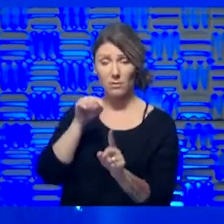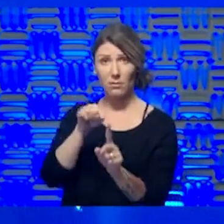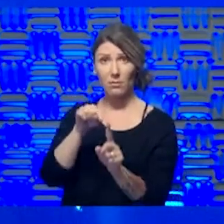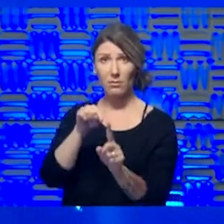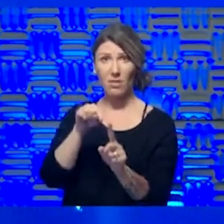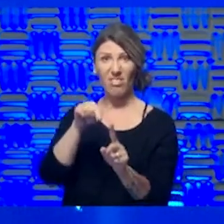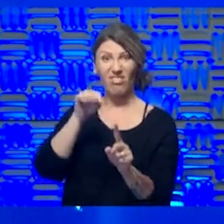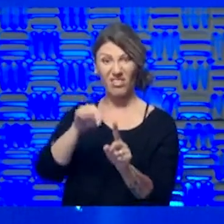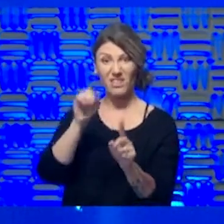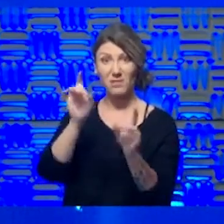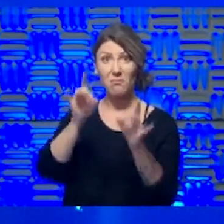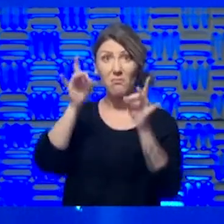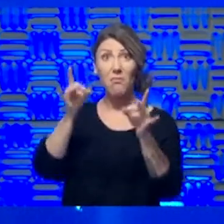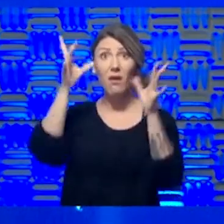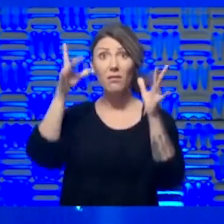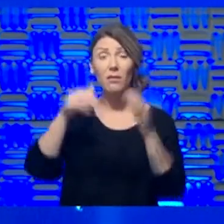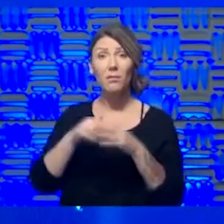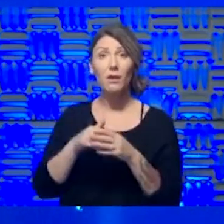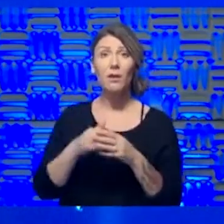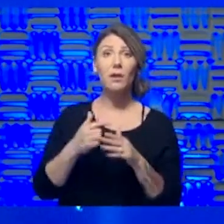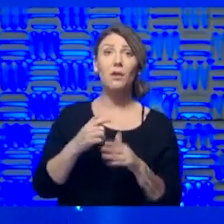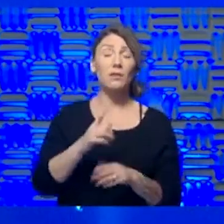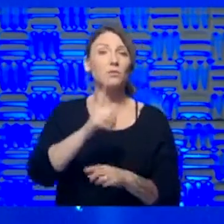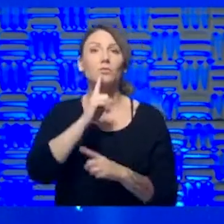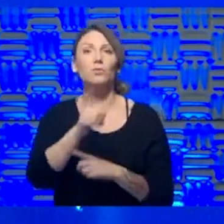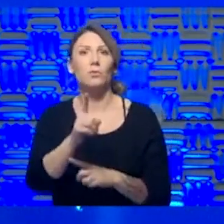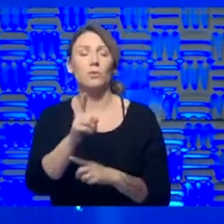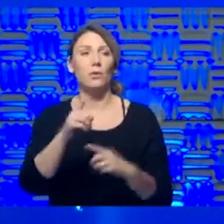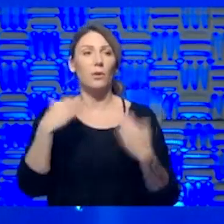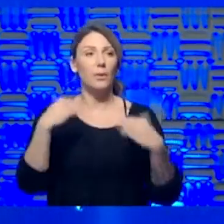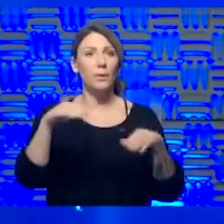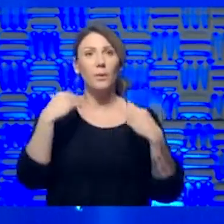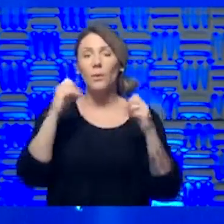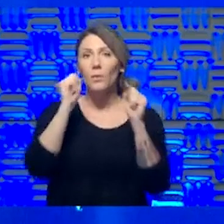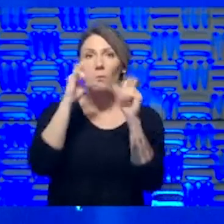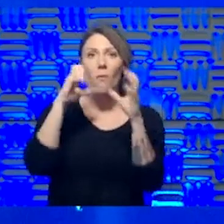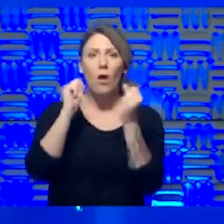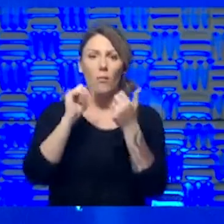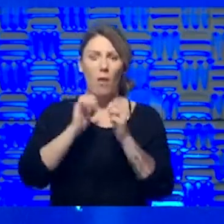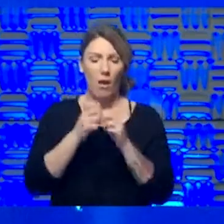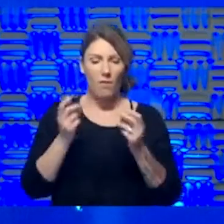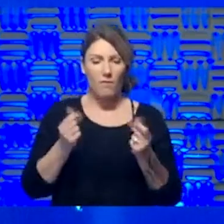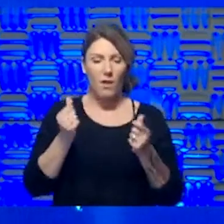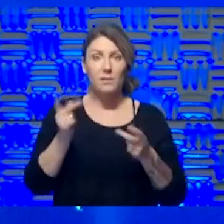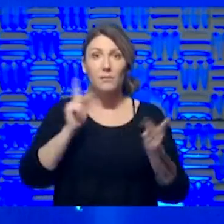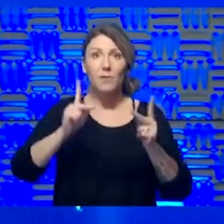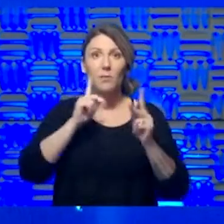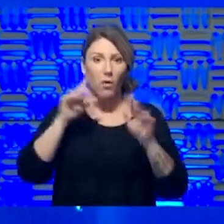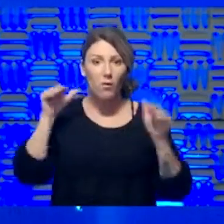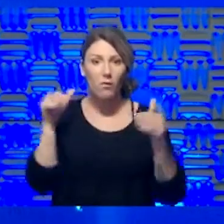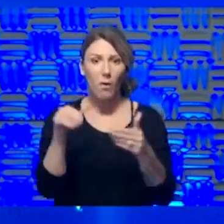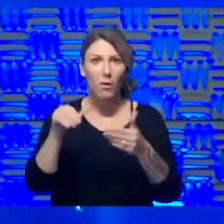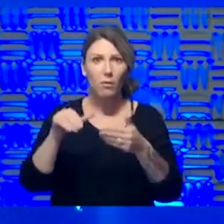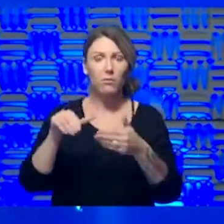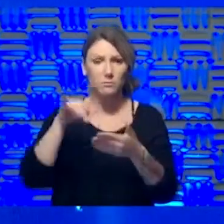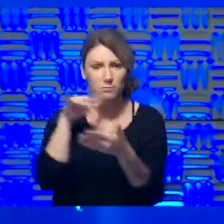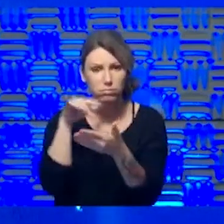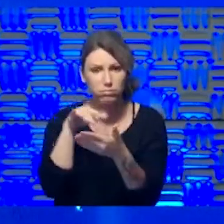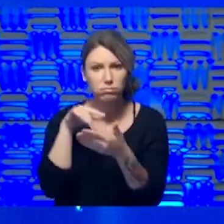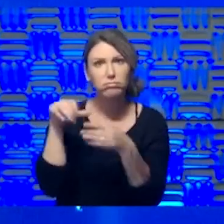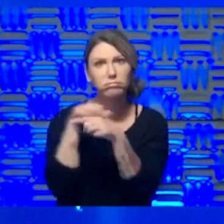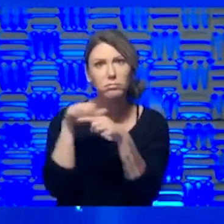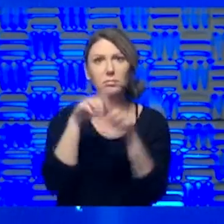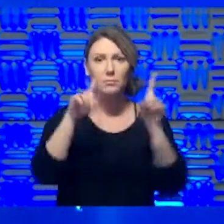pandemic, I think it is truly remarkable how fast people have focused on it and how fast we've delivered already